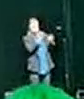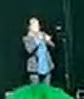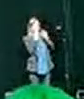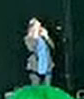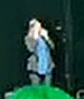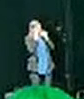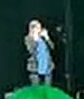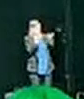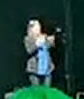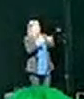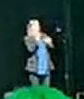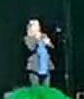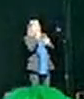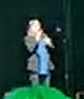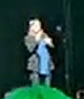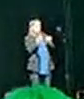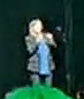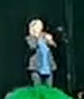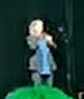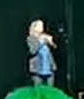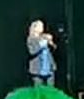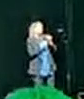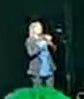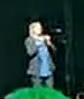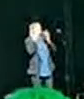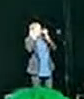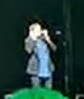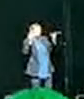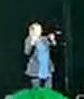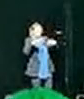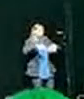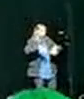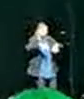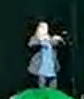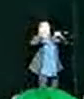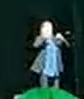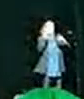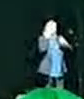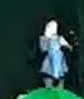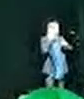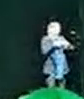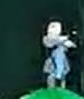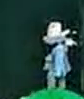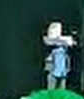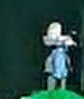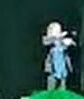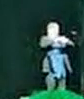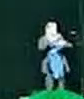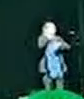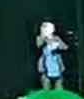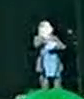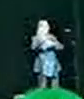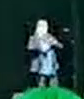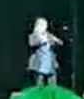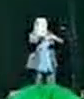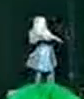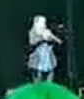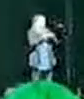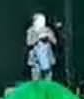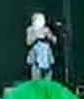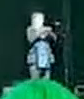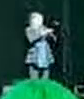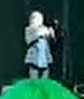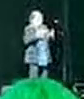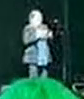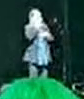one-woman show, The Story of M, was commissioned in 1994 by the Institute of Contemporary Arts and